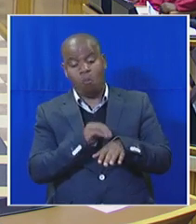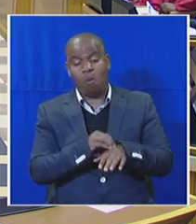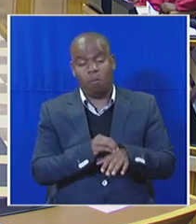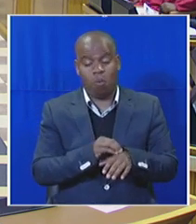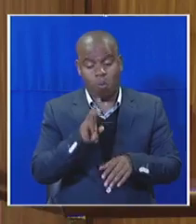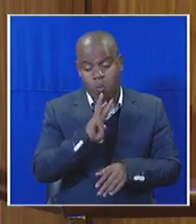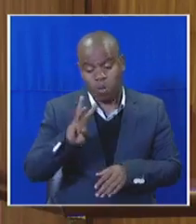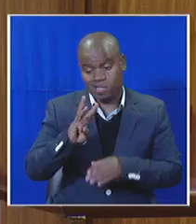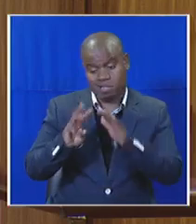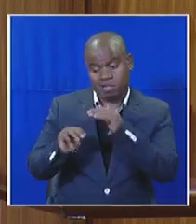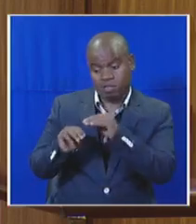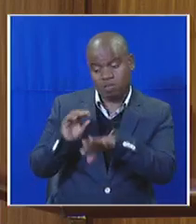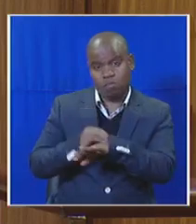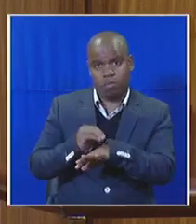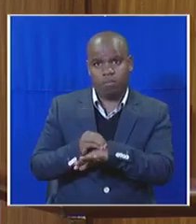West,